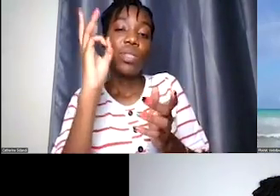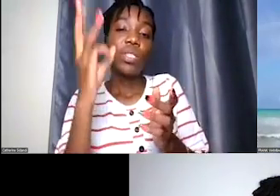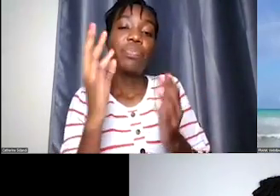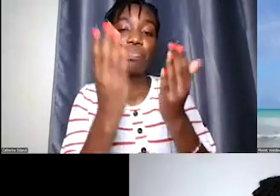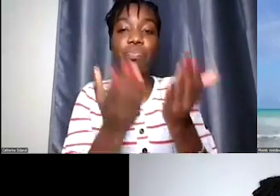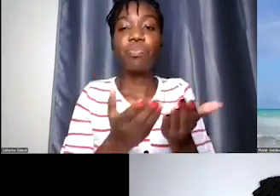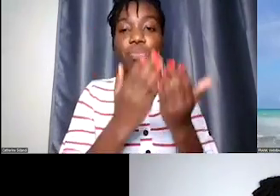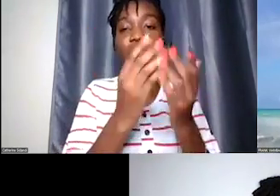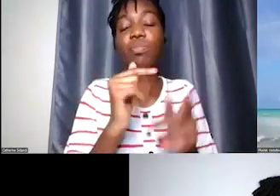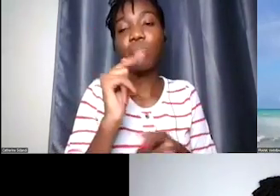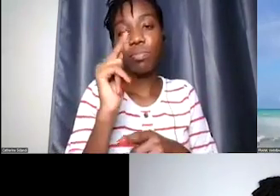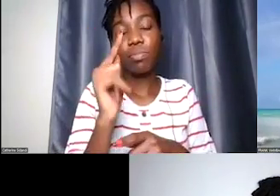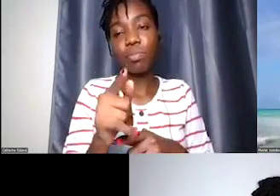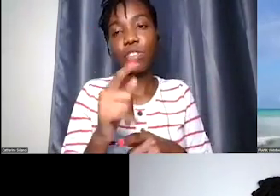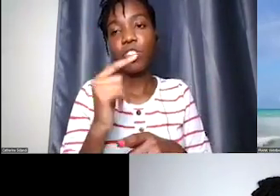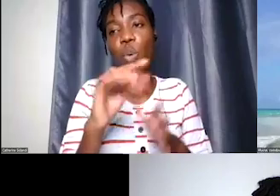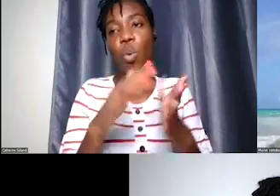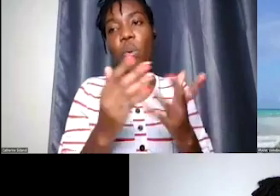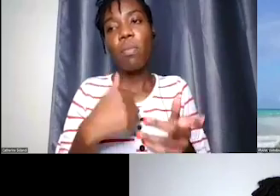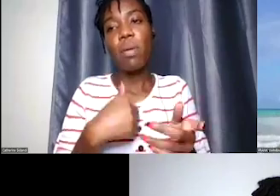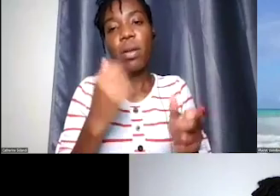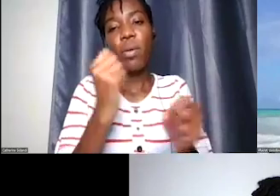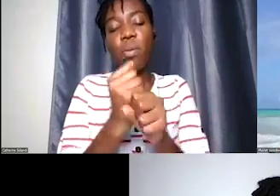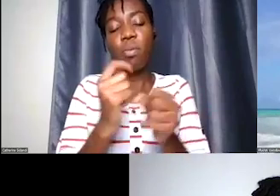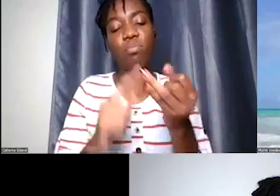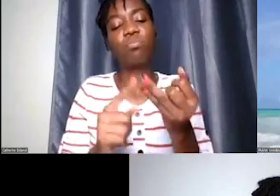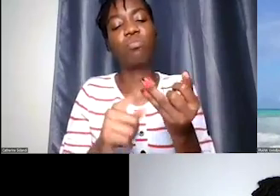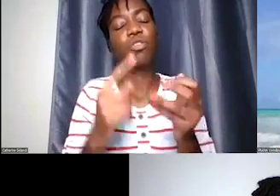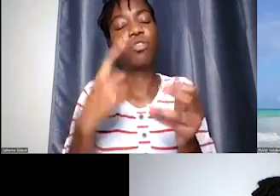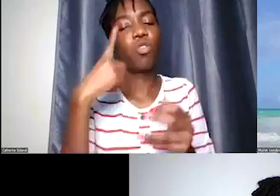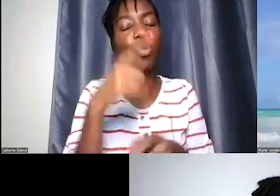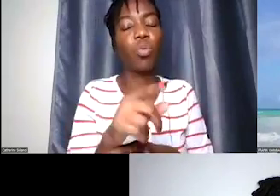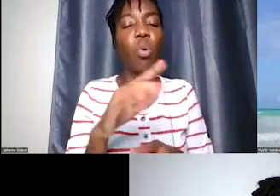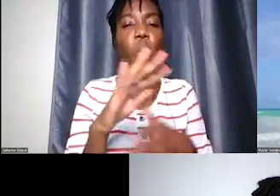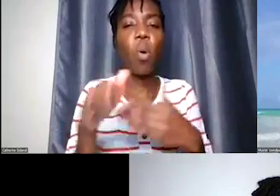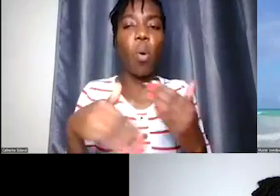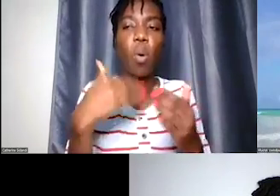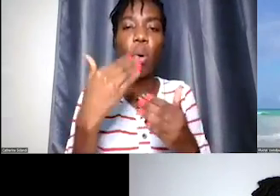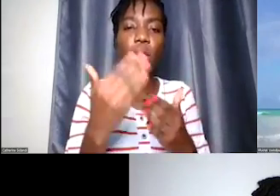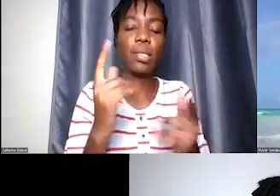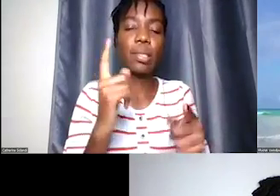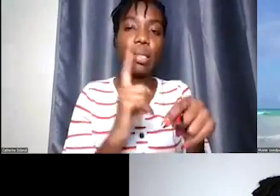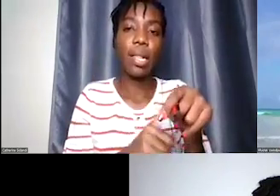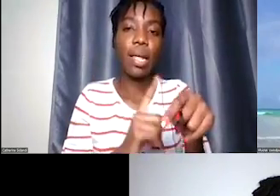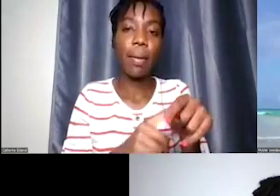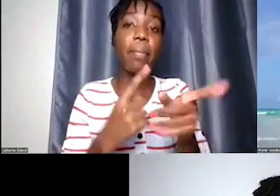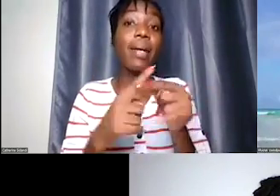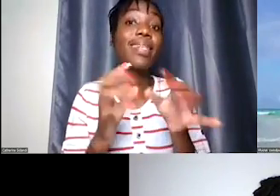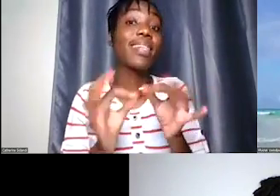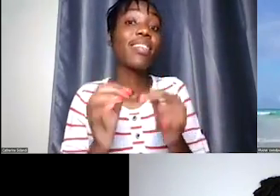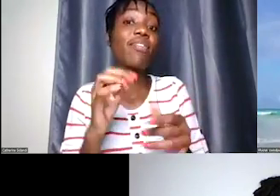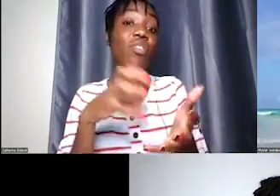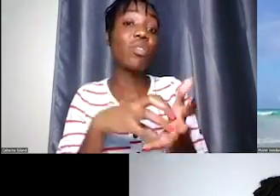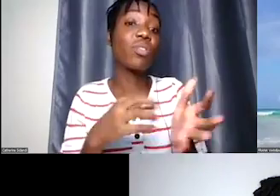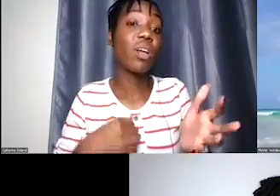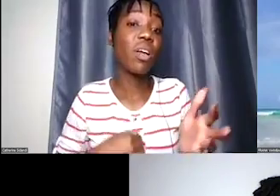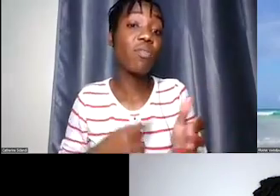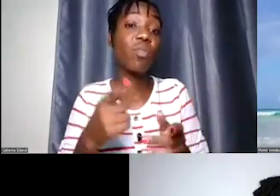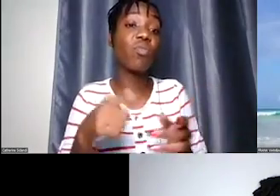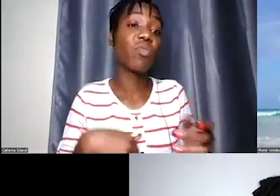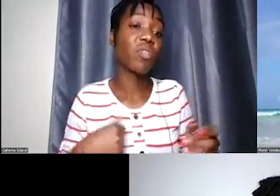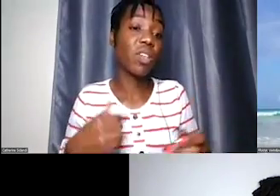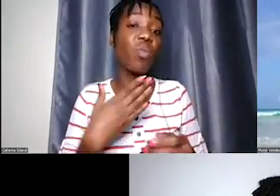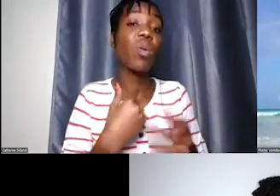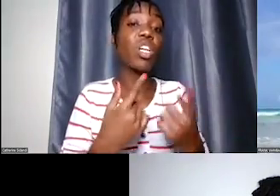what I do for you every time. However, should the situation reach that you feel, you need to talk